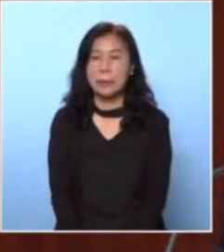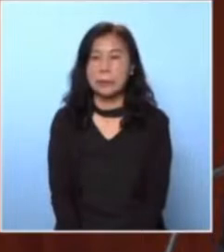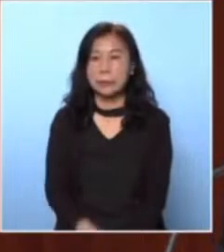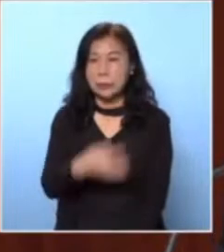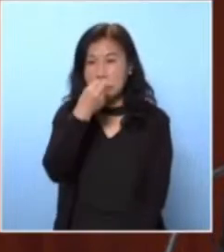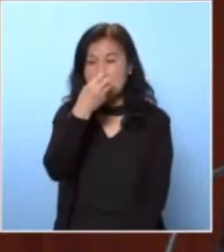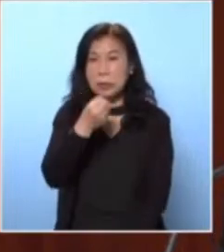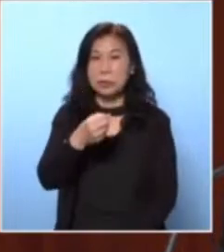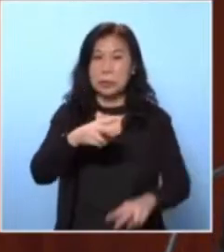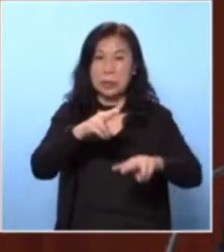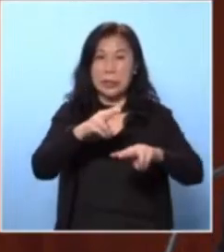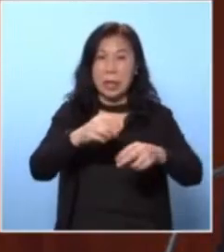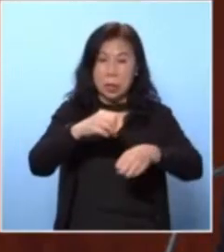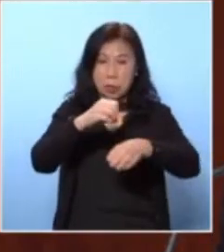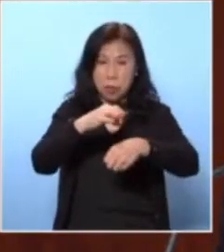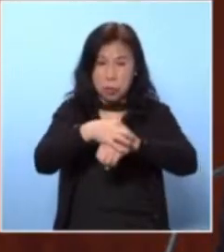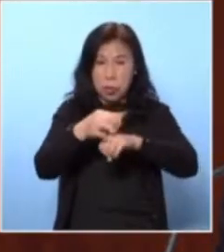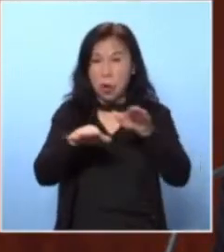stability to prosperity.